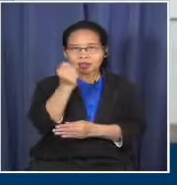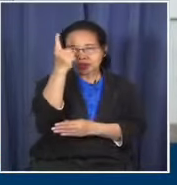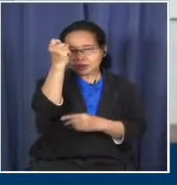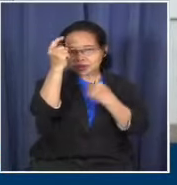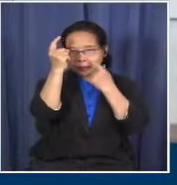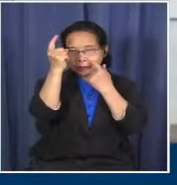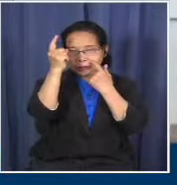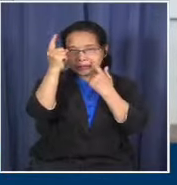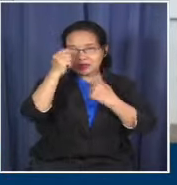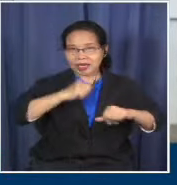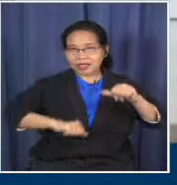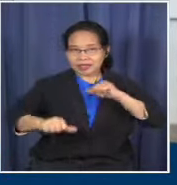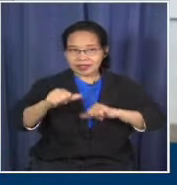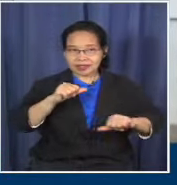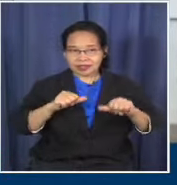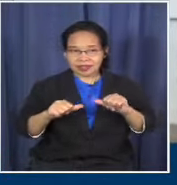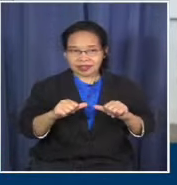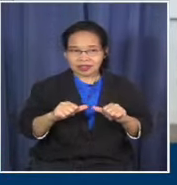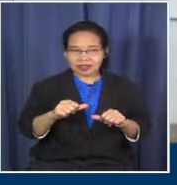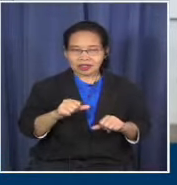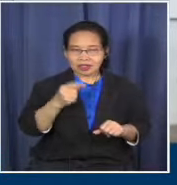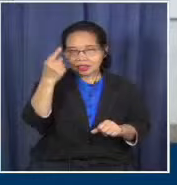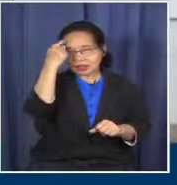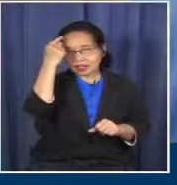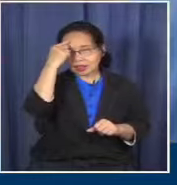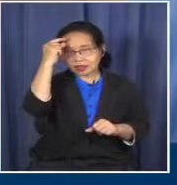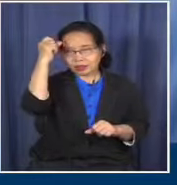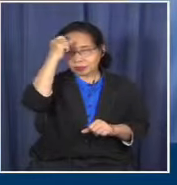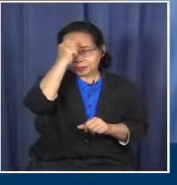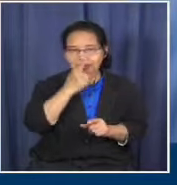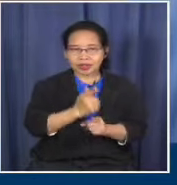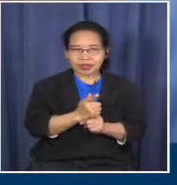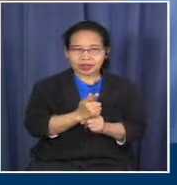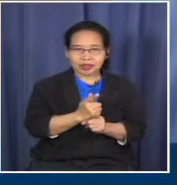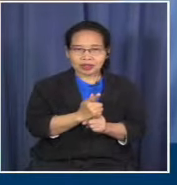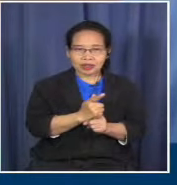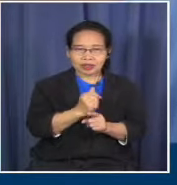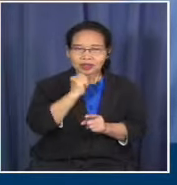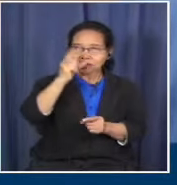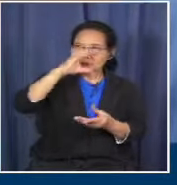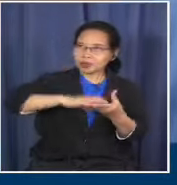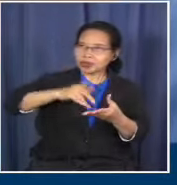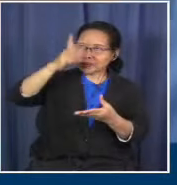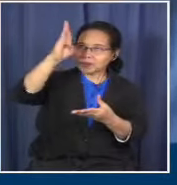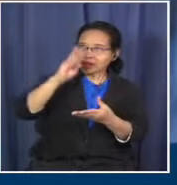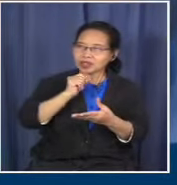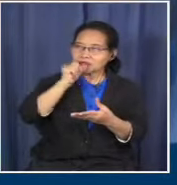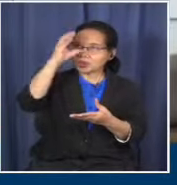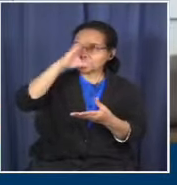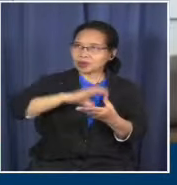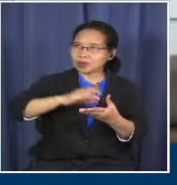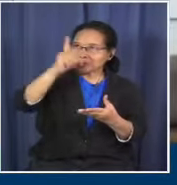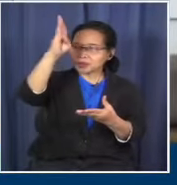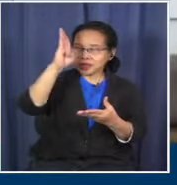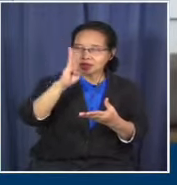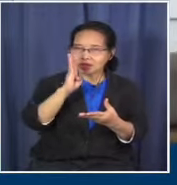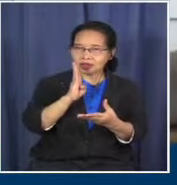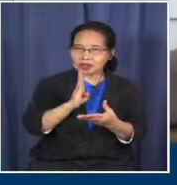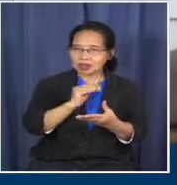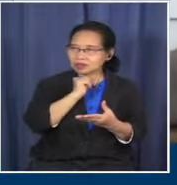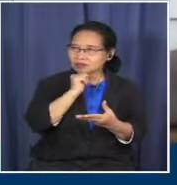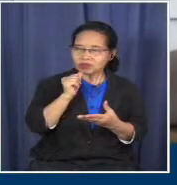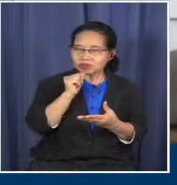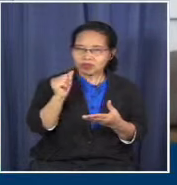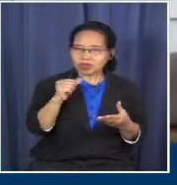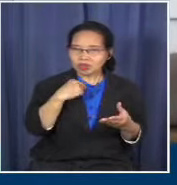which expresses the truth even before science understood or learned? Think of it. Atheists